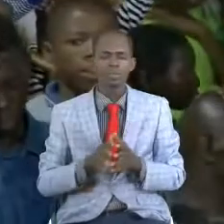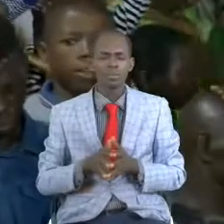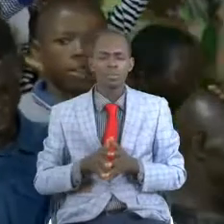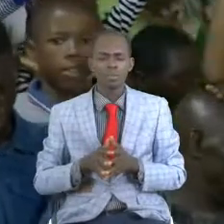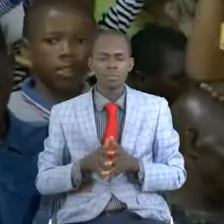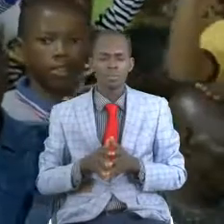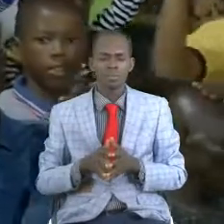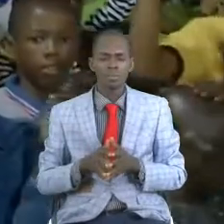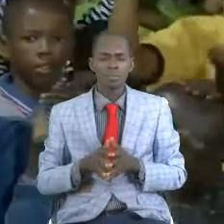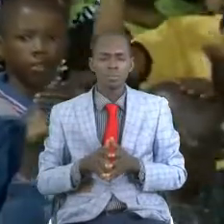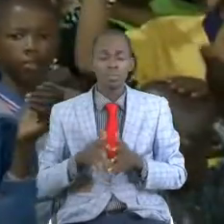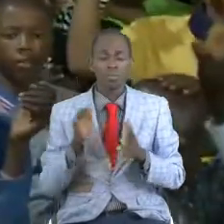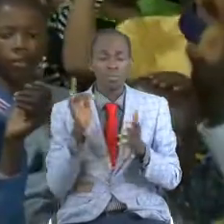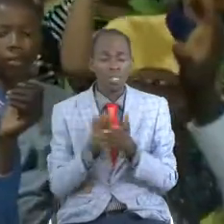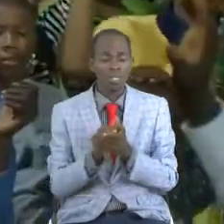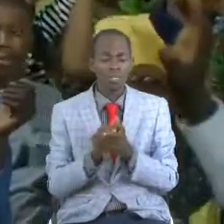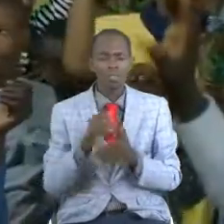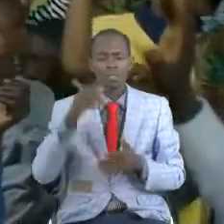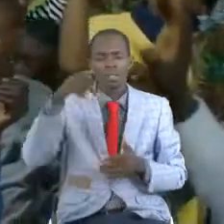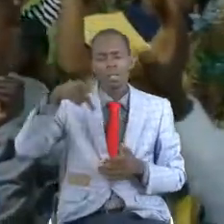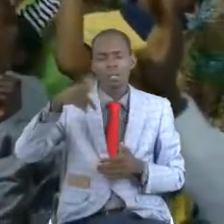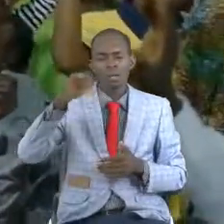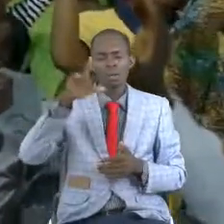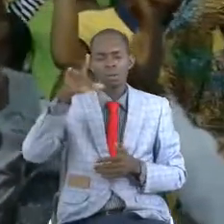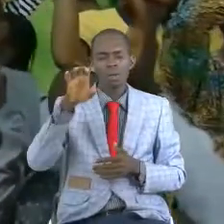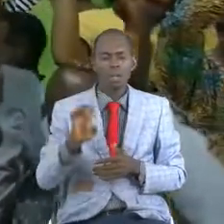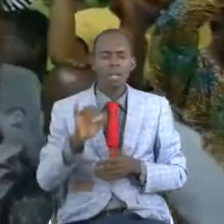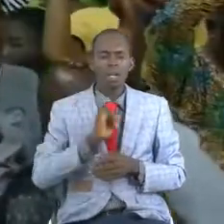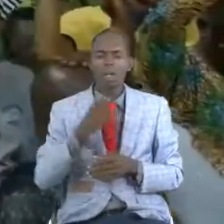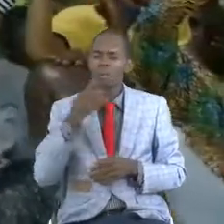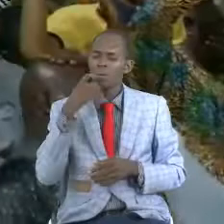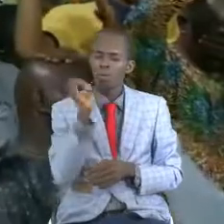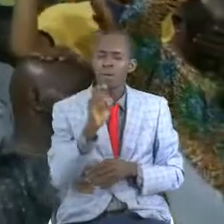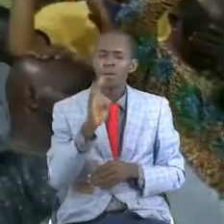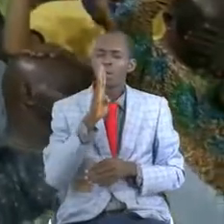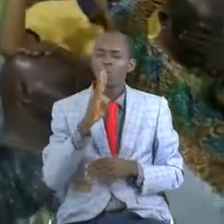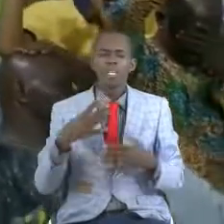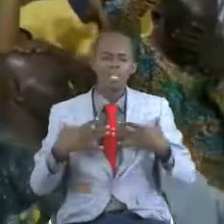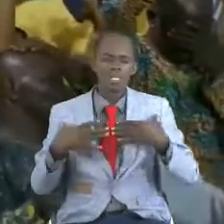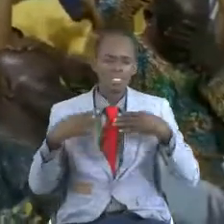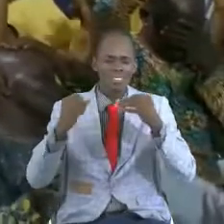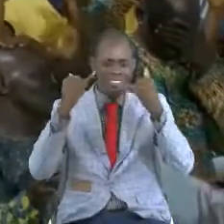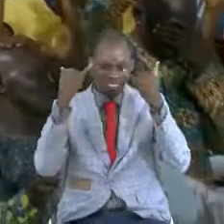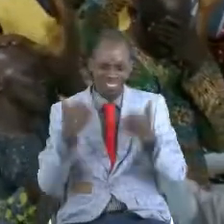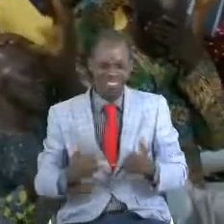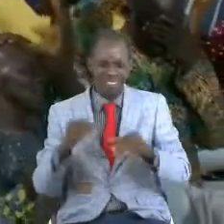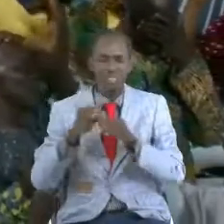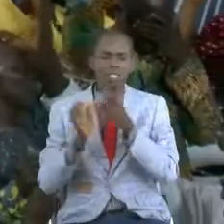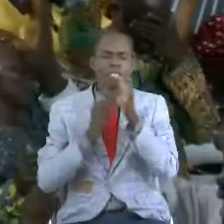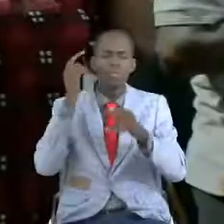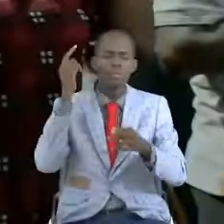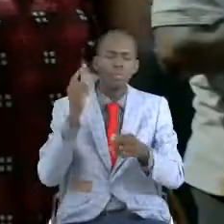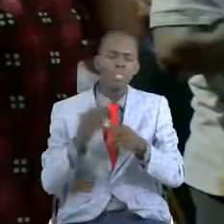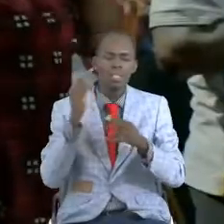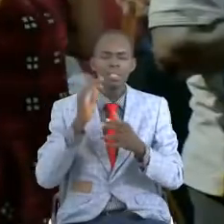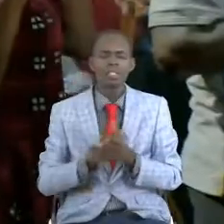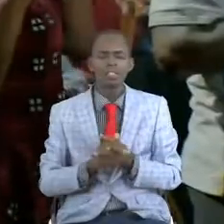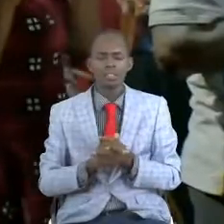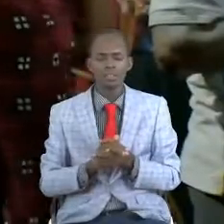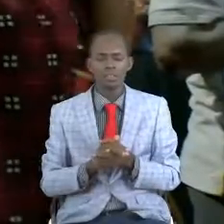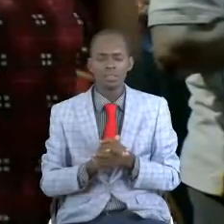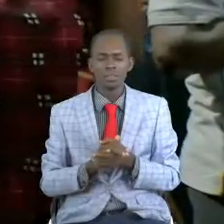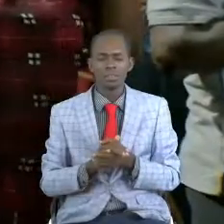That pile, I command, be healed now in Jesus' name.